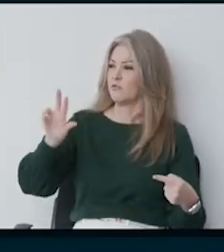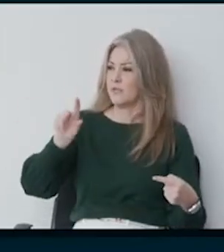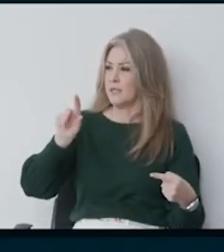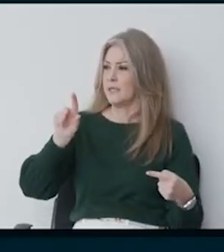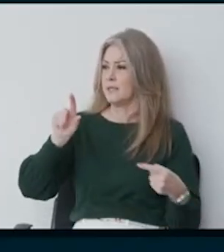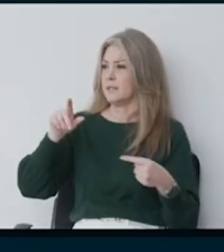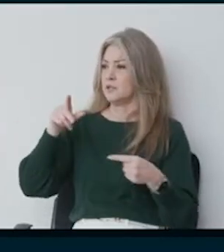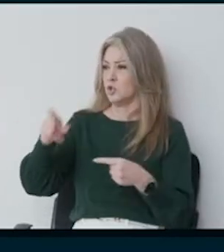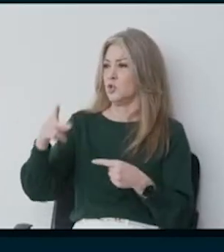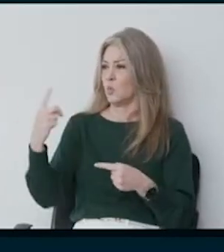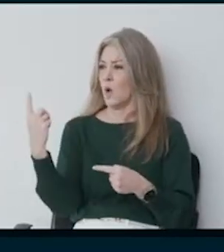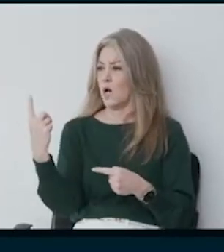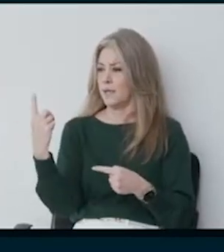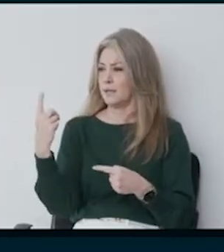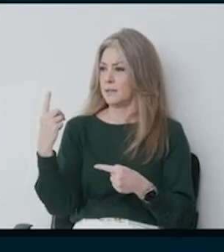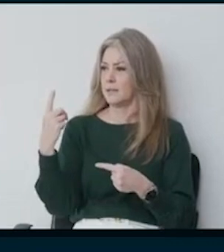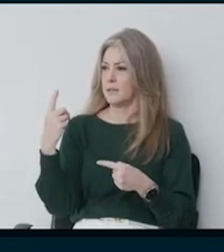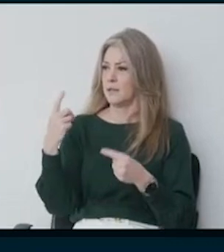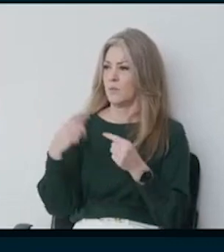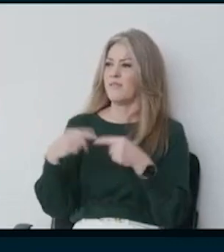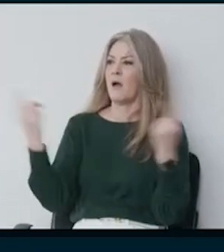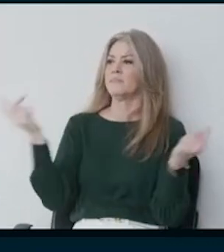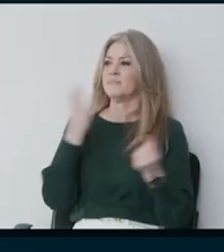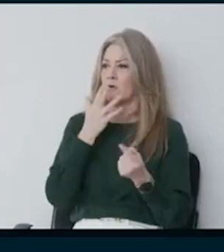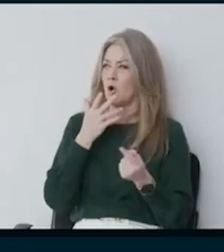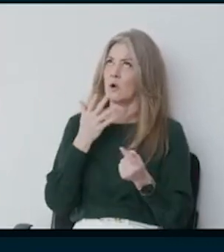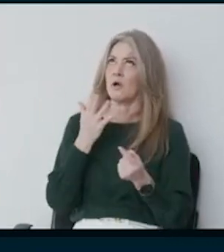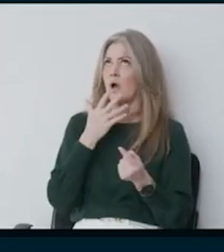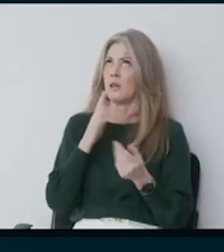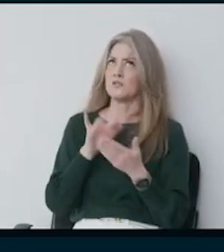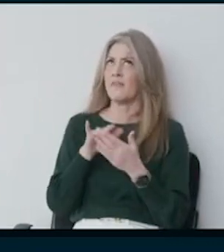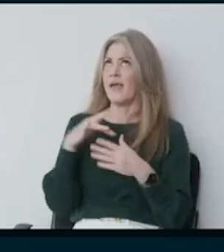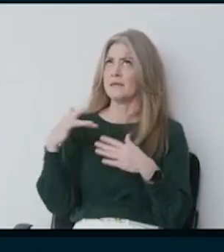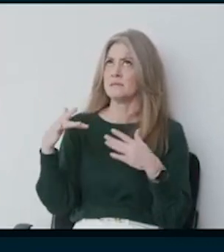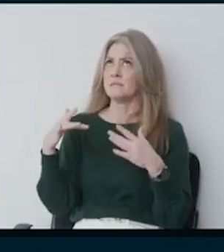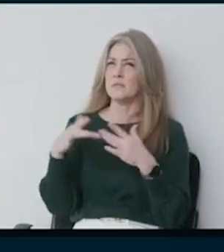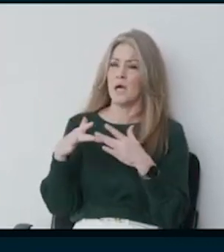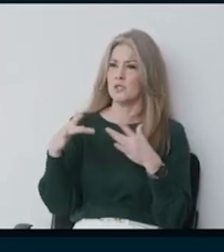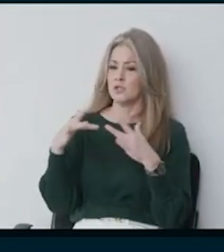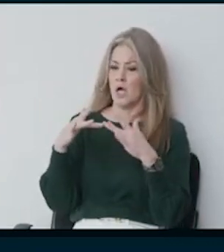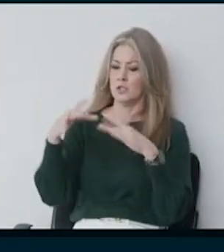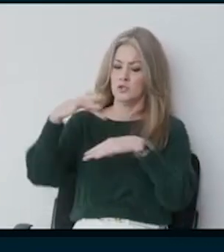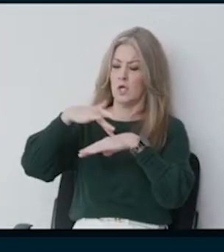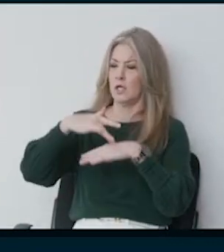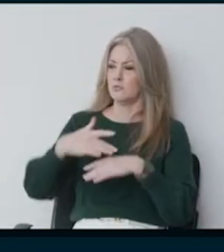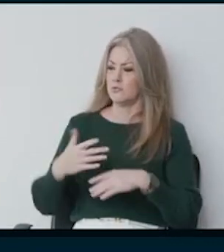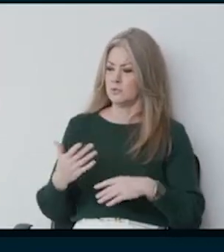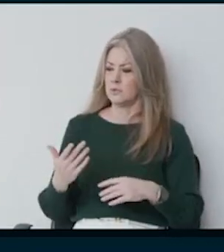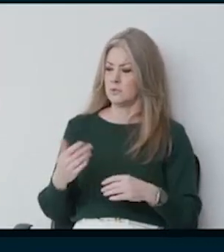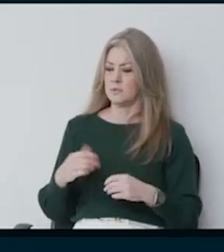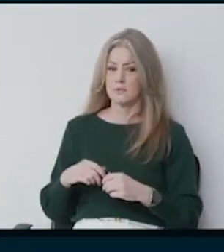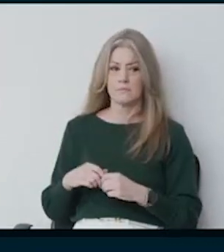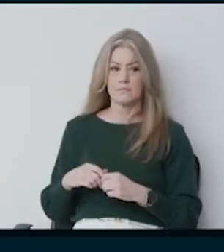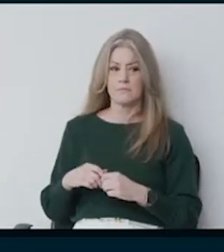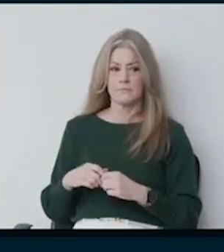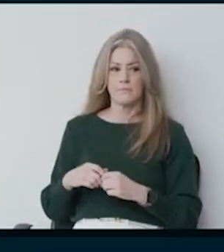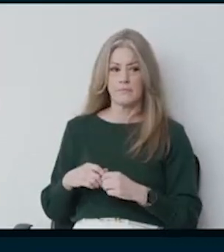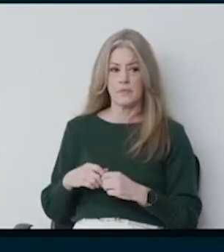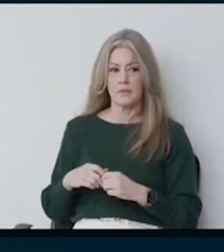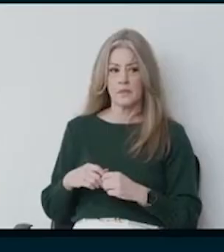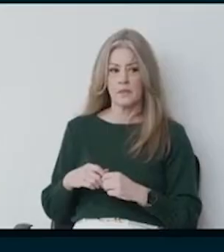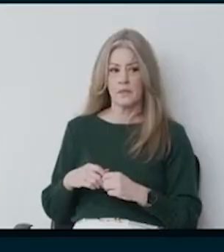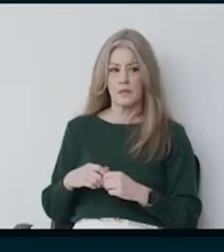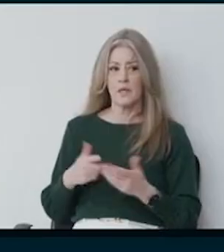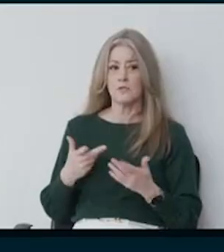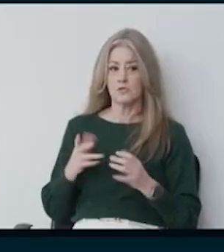3:1 with adjacent colors, colors that touch. So this outline, this black outline, when you measure that against